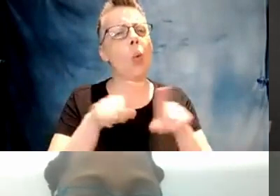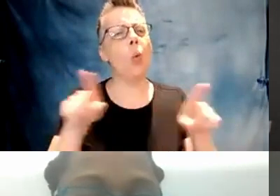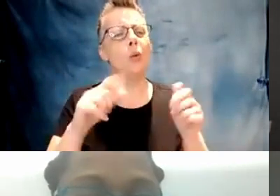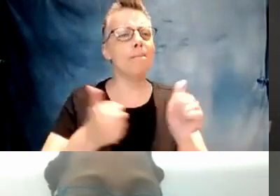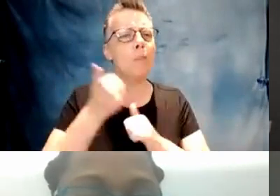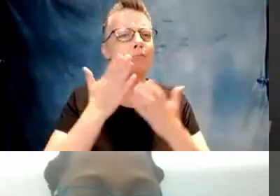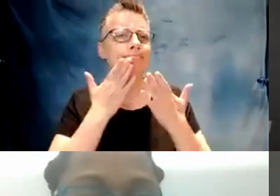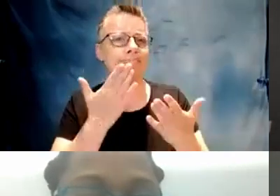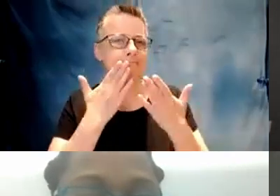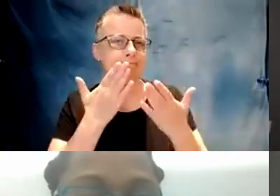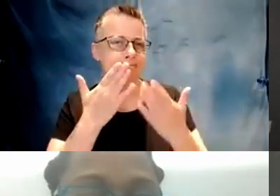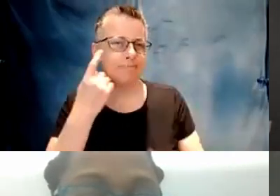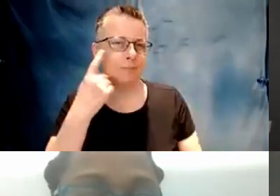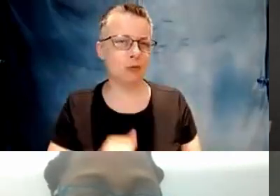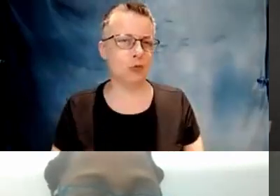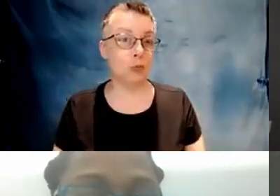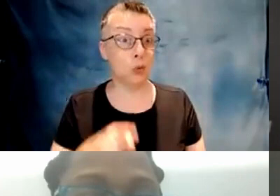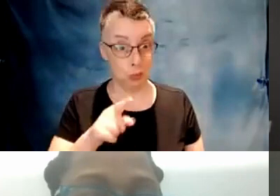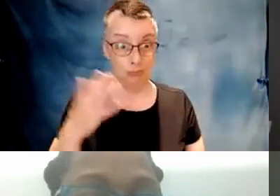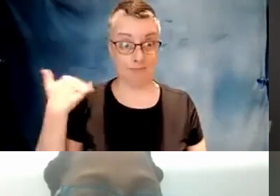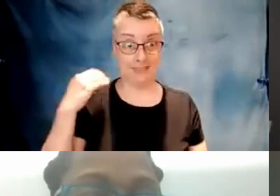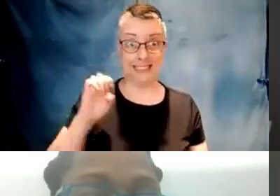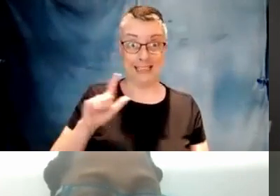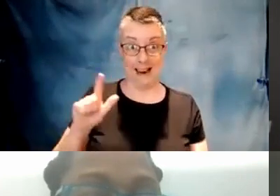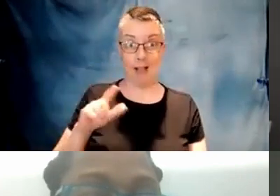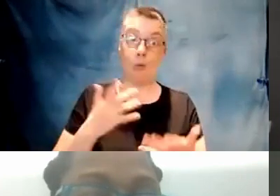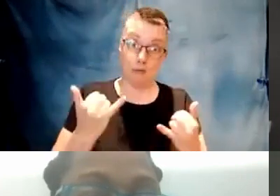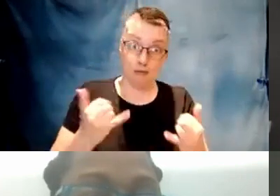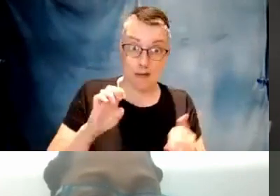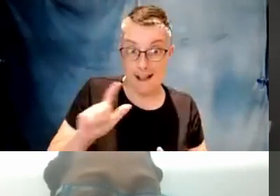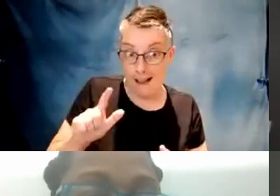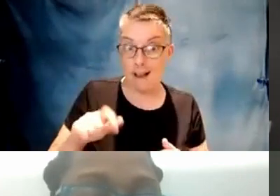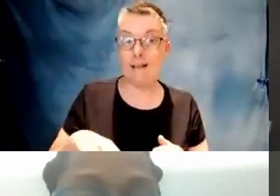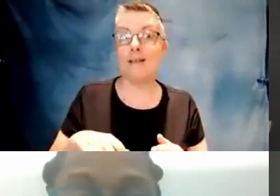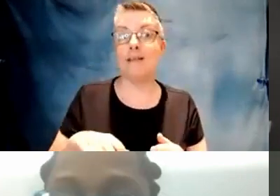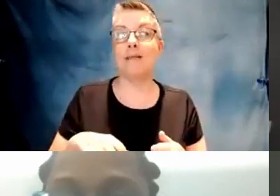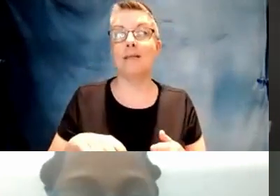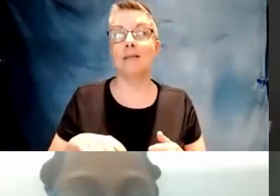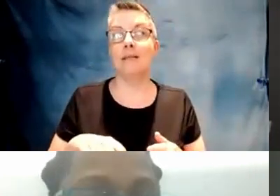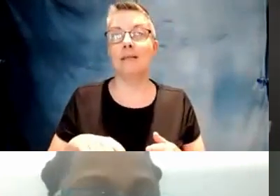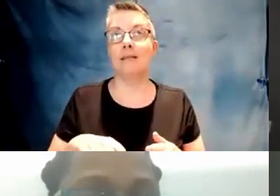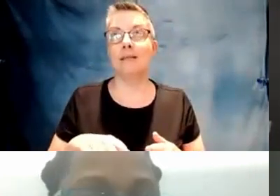about being an EL learner? And then I guess after this, we can open it to the audience.